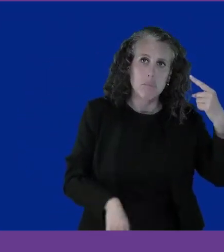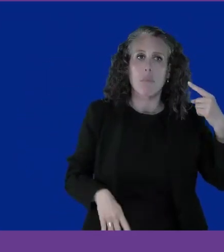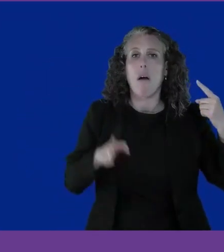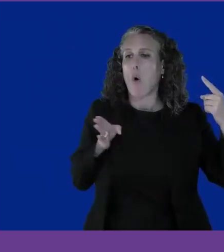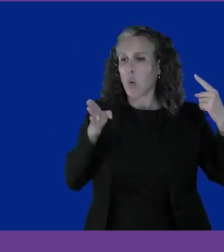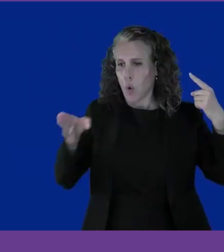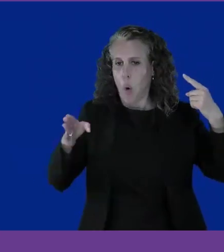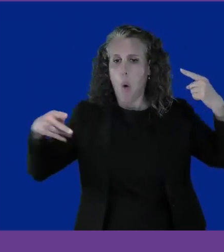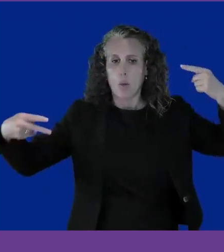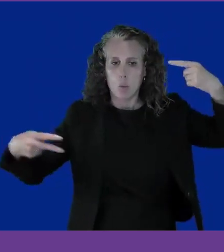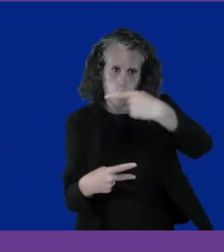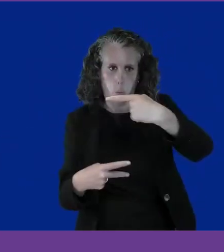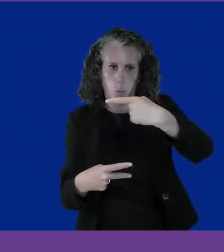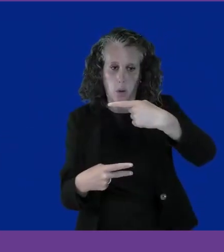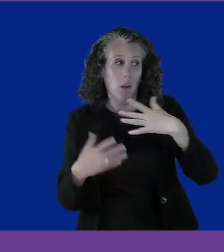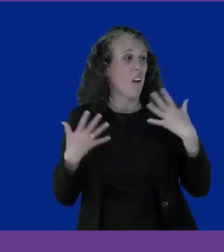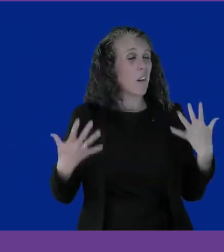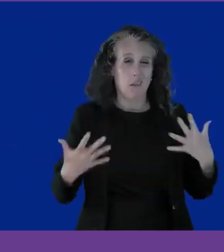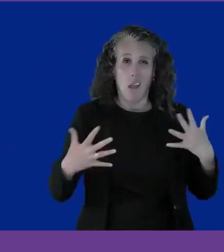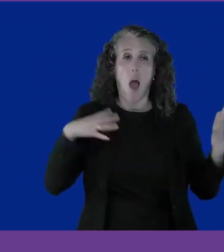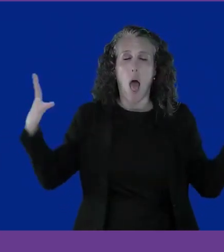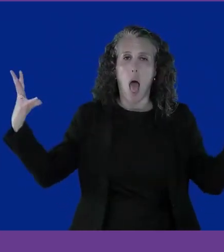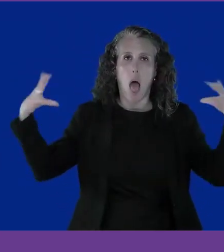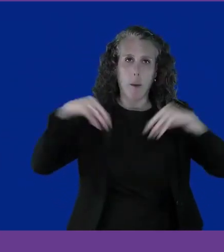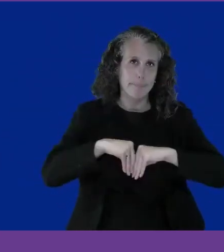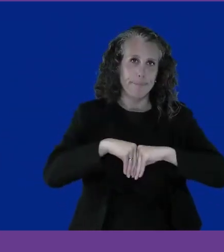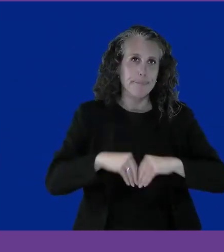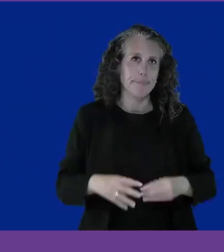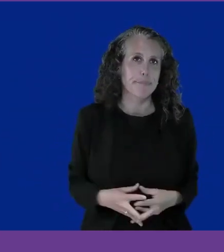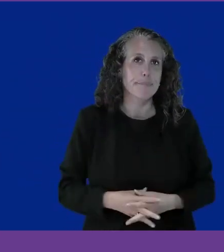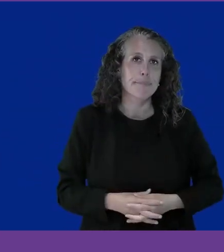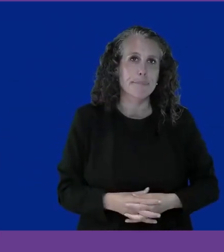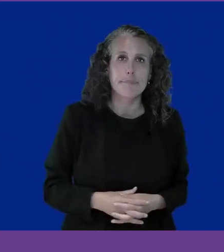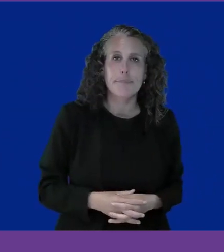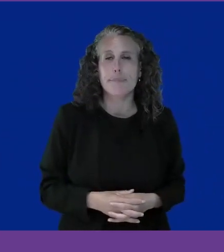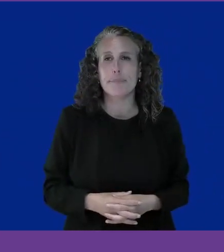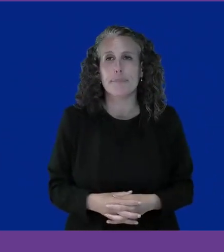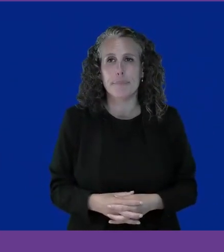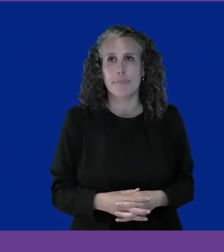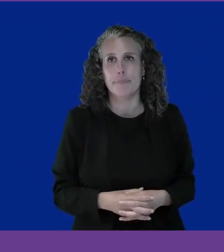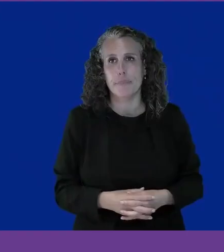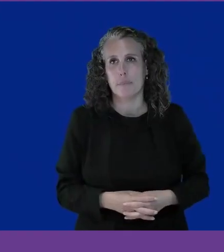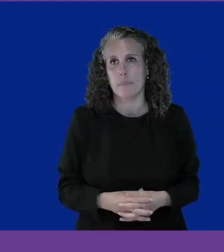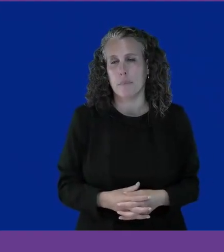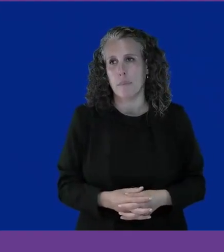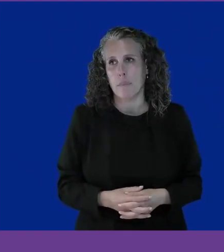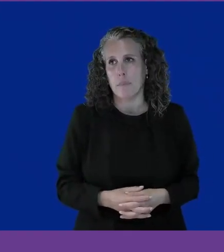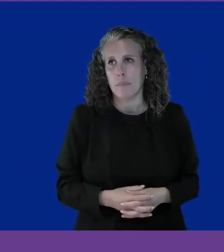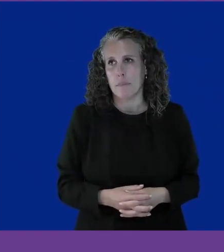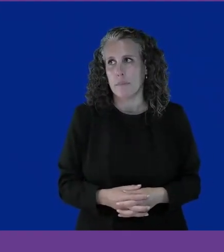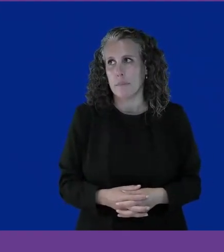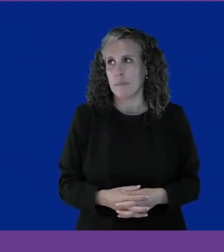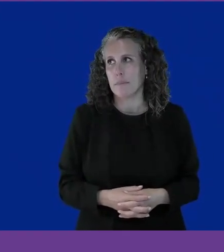we are putting it all together because, as you already mentioned, we want to have the opportunity to